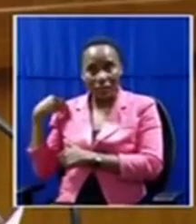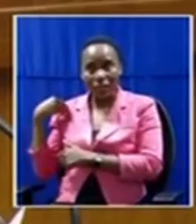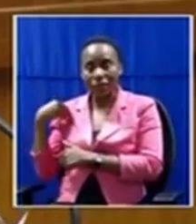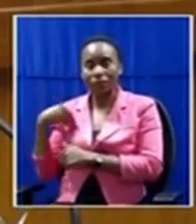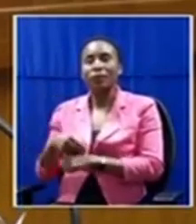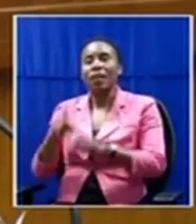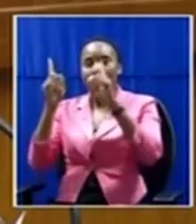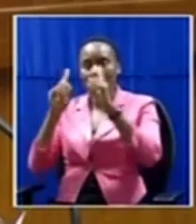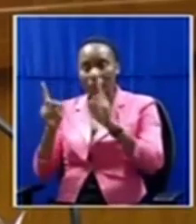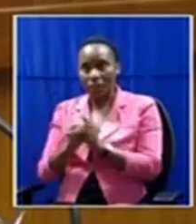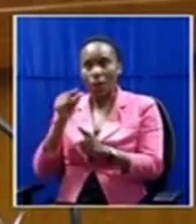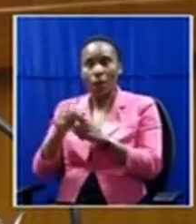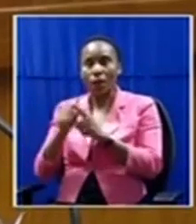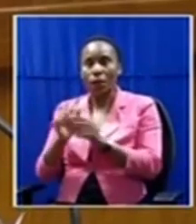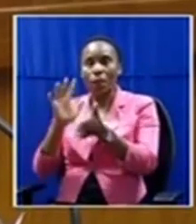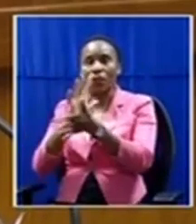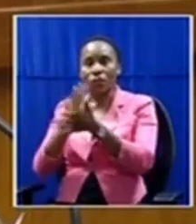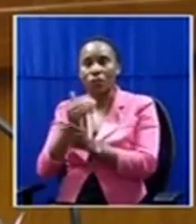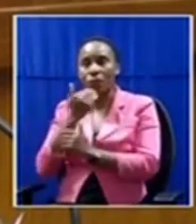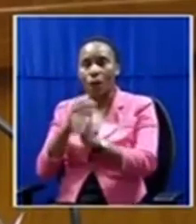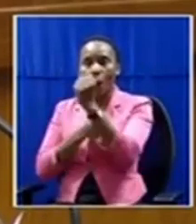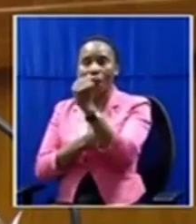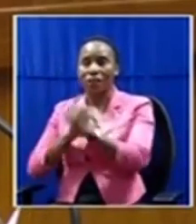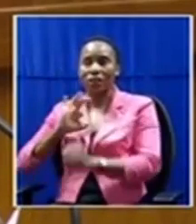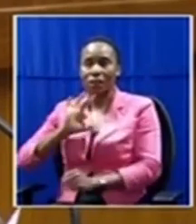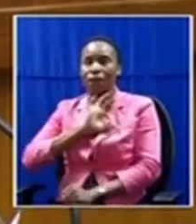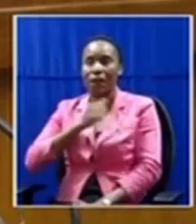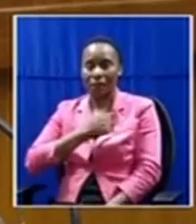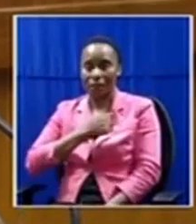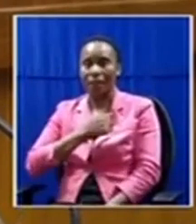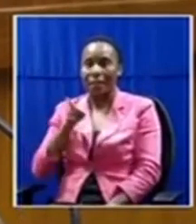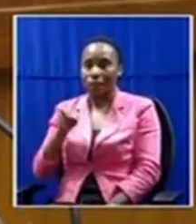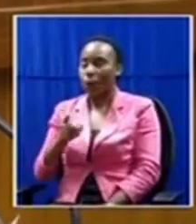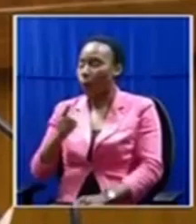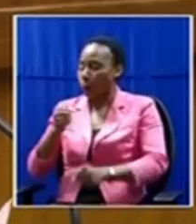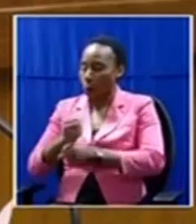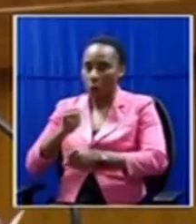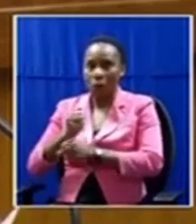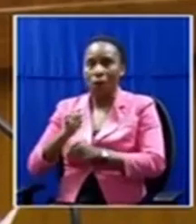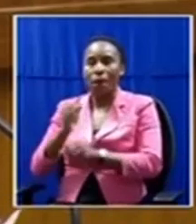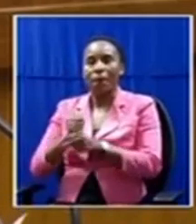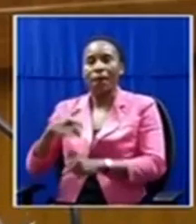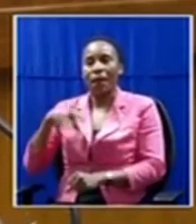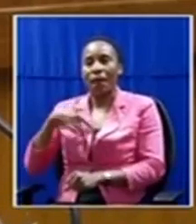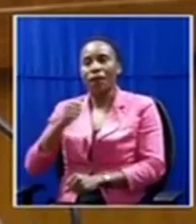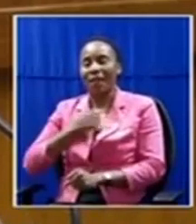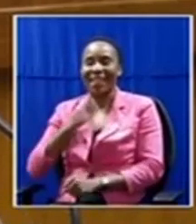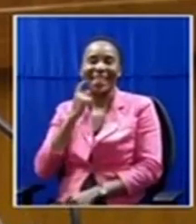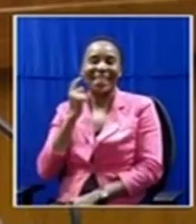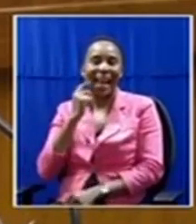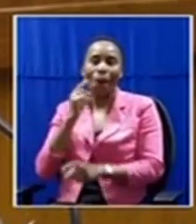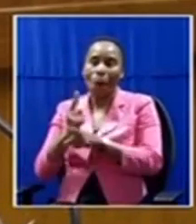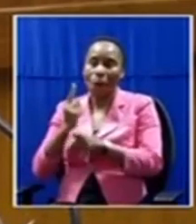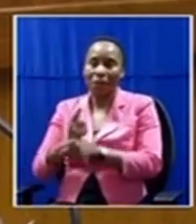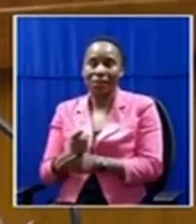and a special word of appreciation to my office staff who endeavored to make life easier at all